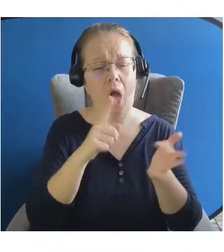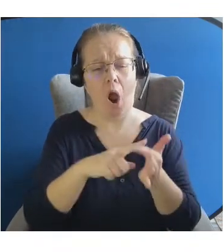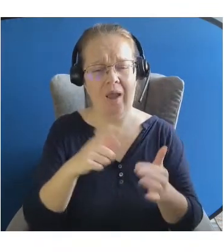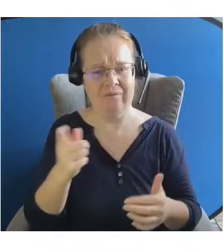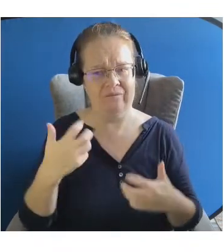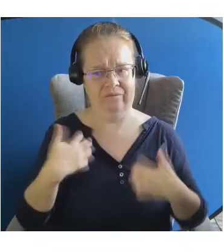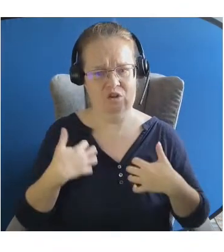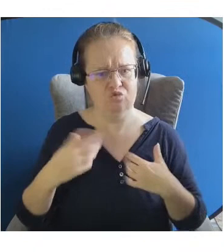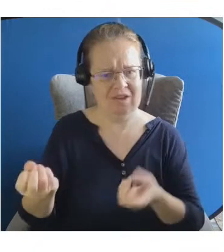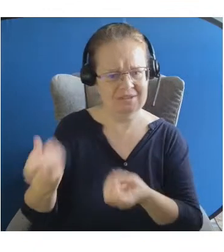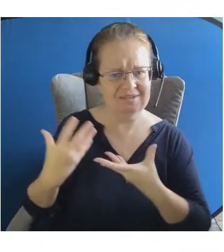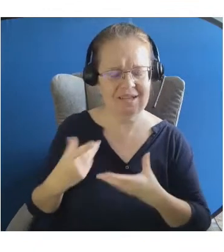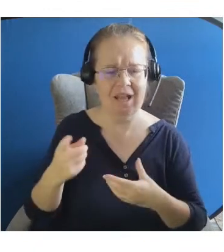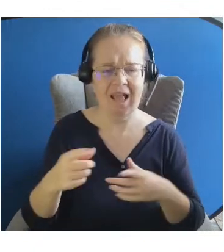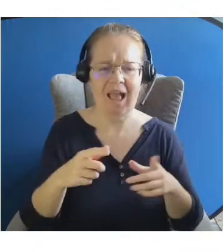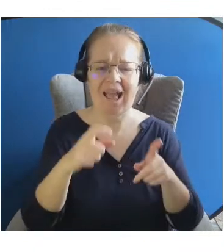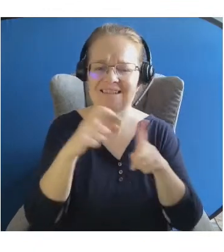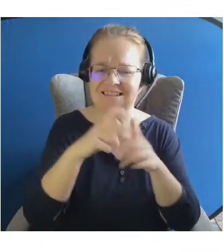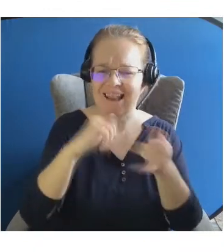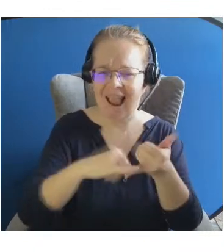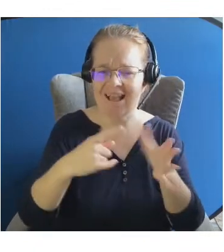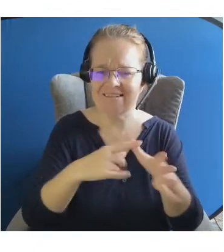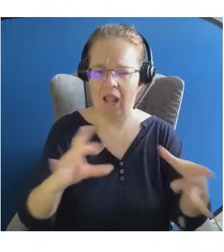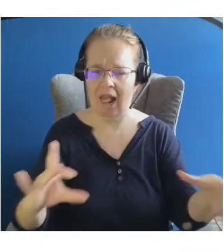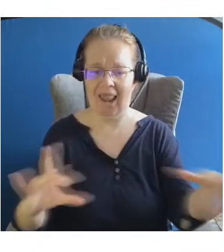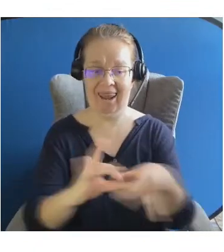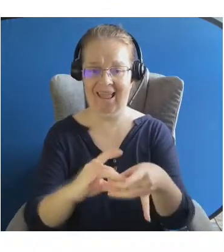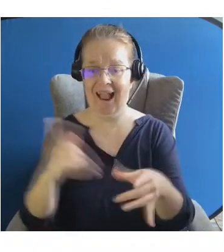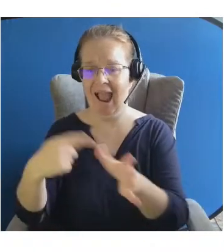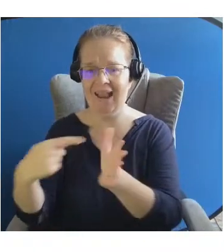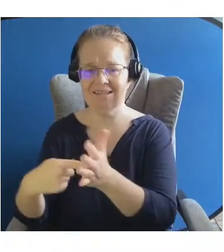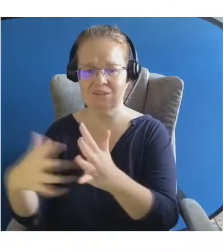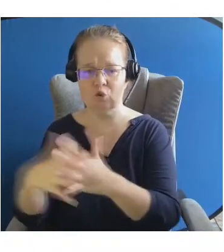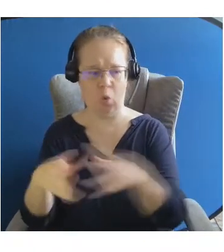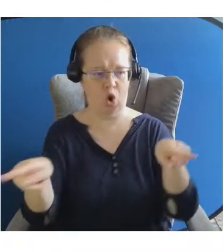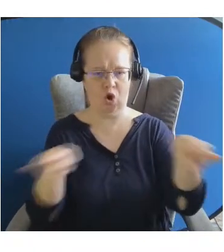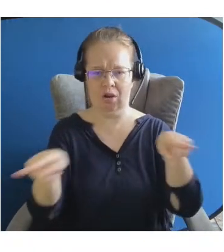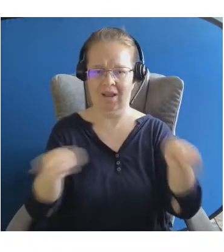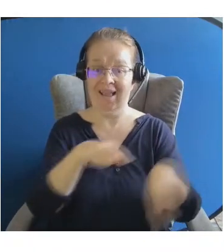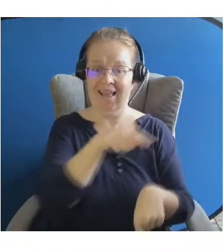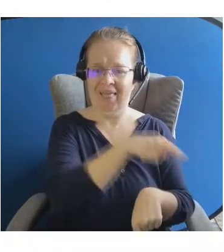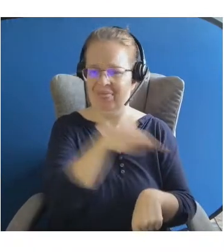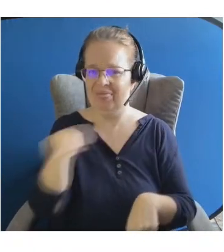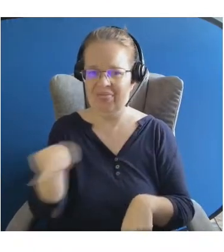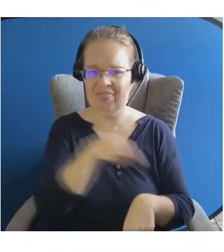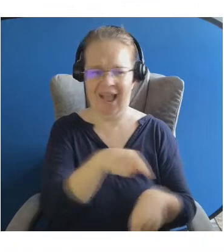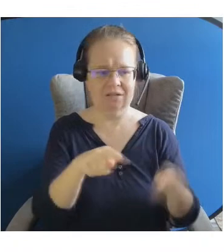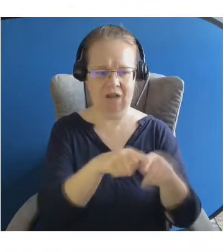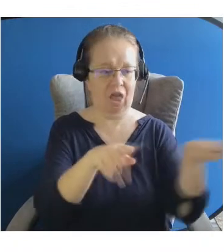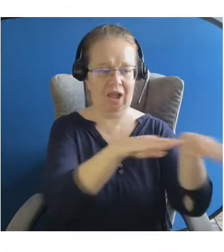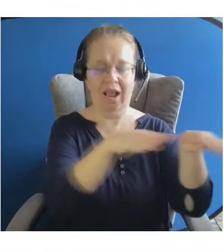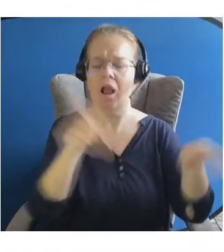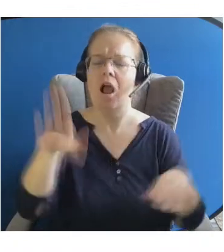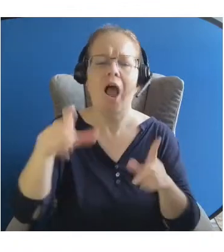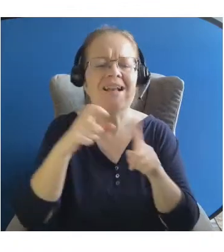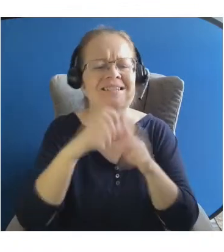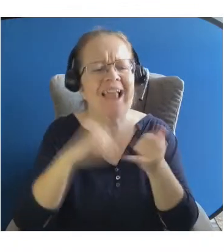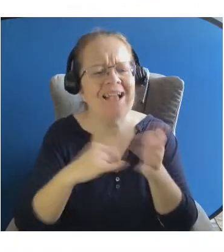between something like the DSAs and with access to work, because that's the real cliff for a lot of people. And just to clarify,